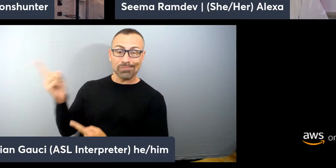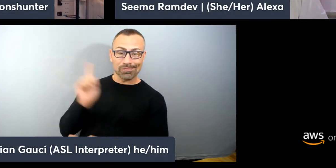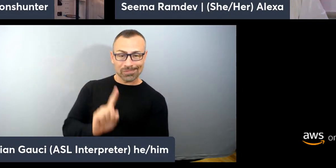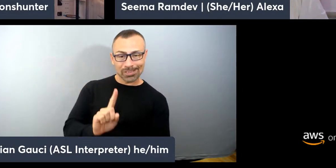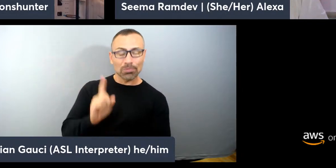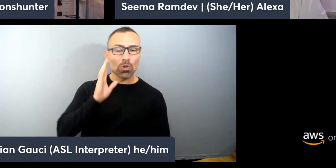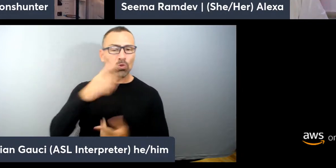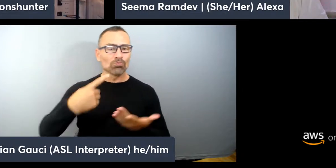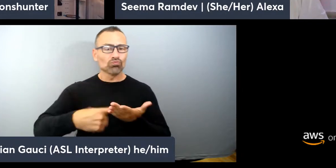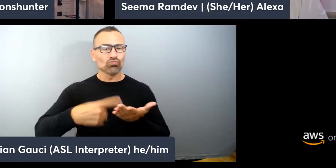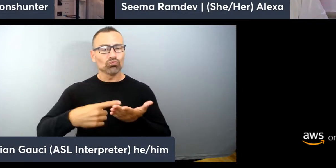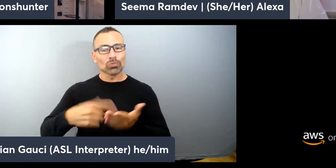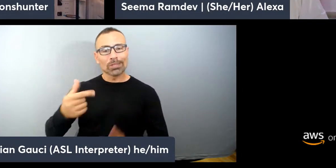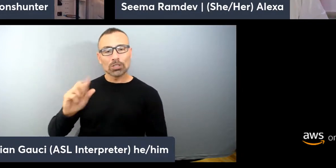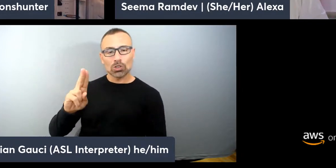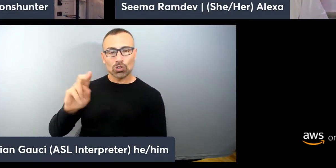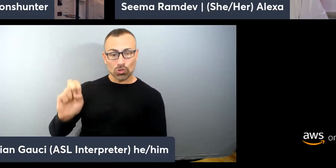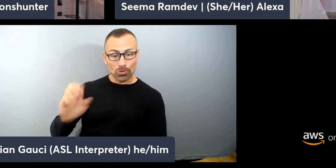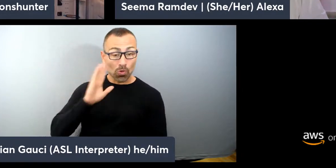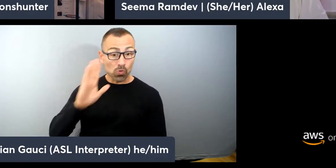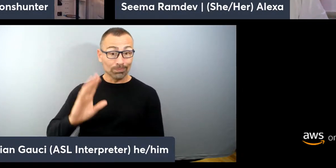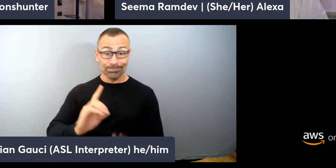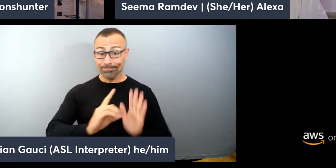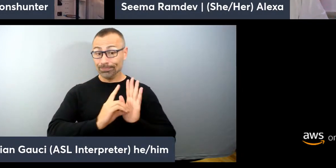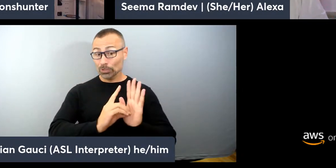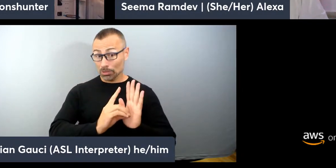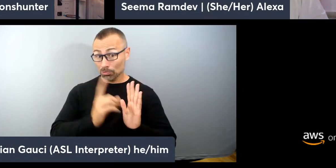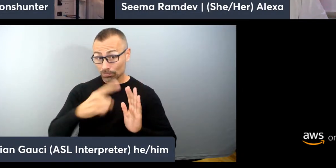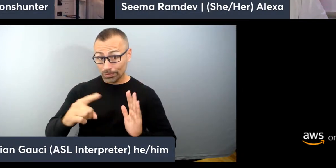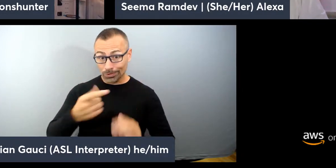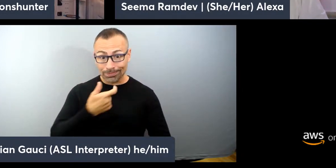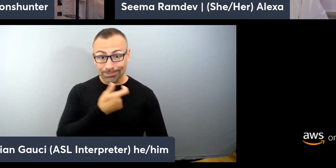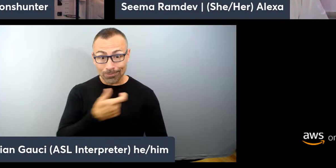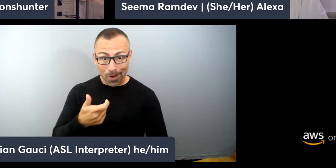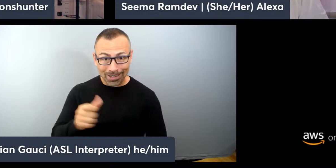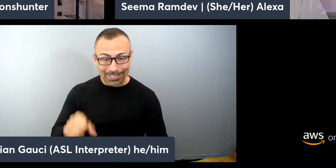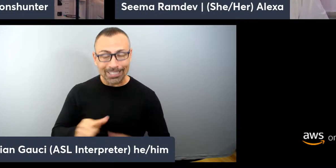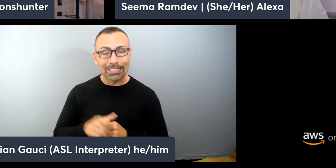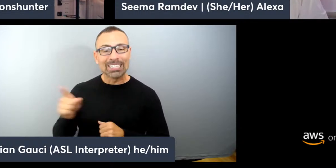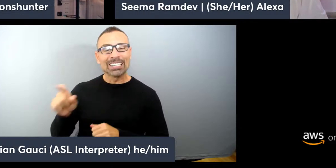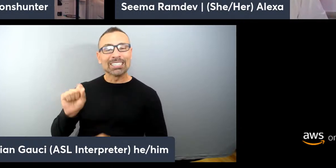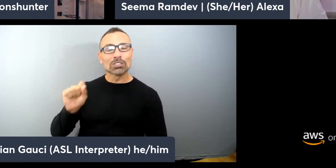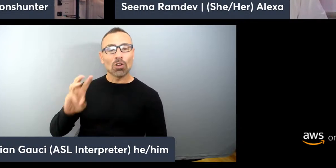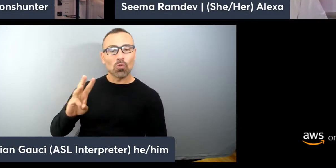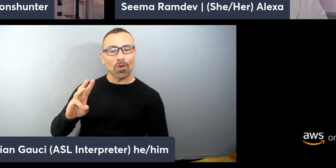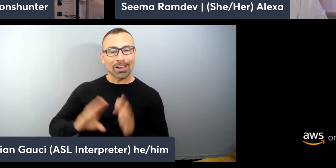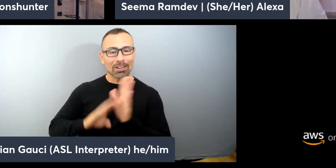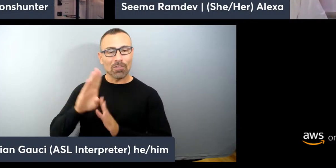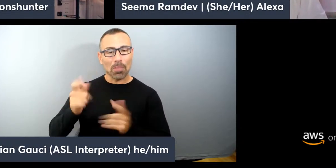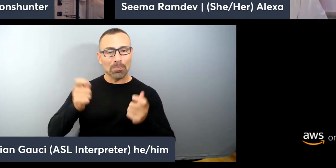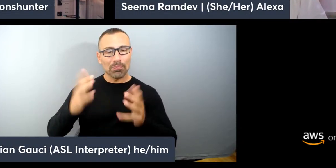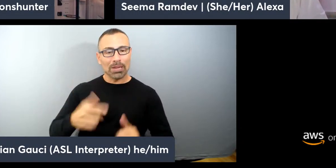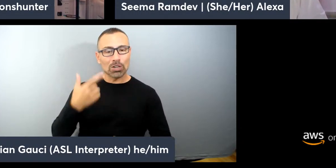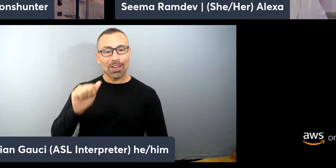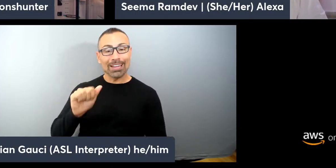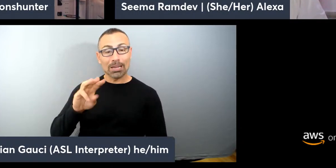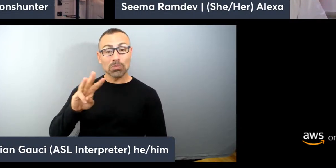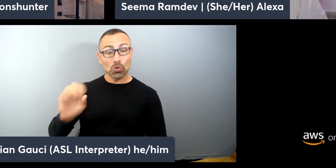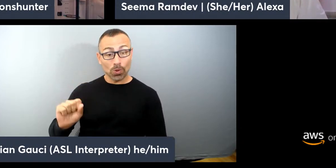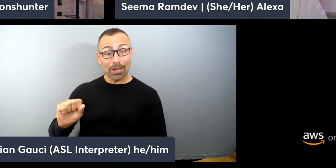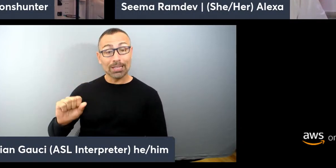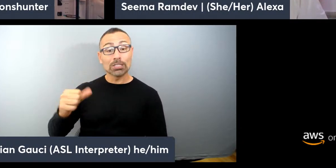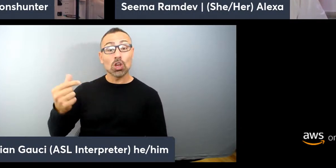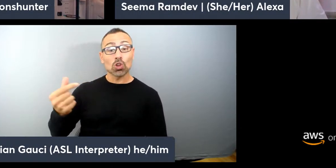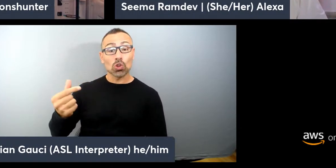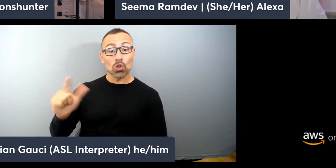He's going to do some demos. We're really going to be able to see that. He's a software development manager for AWS Glue streaming specifically. And